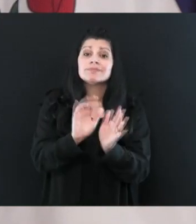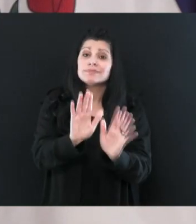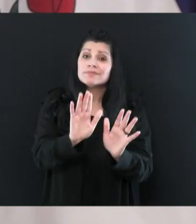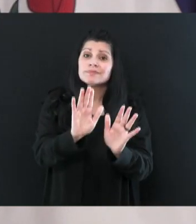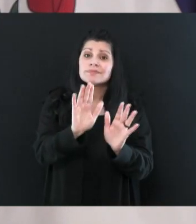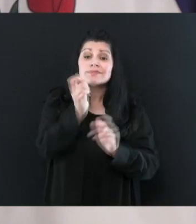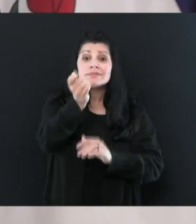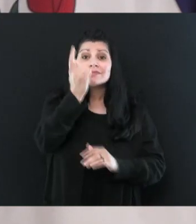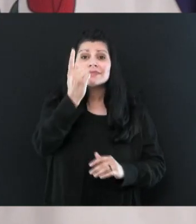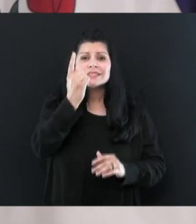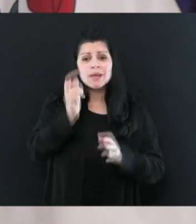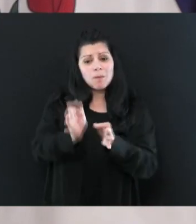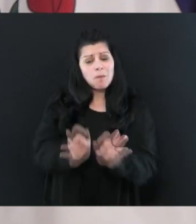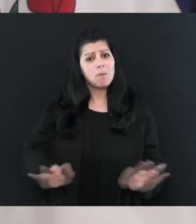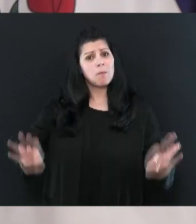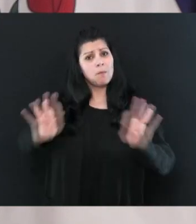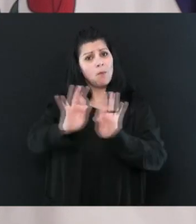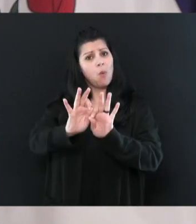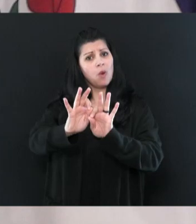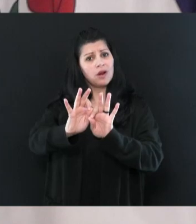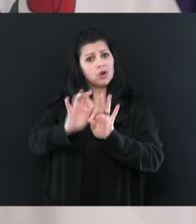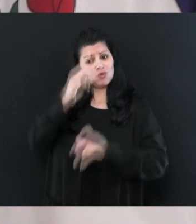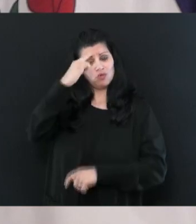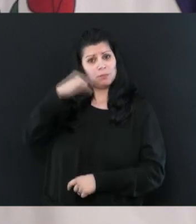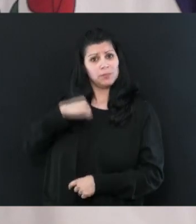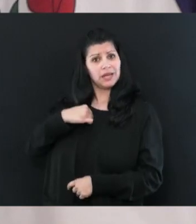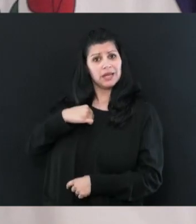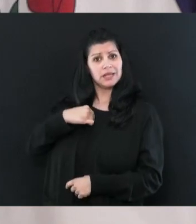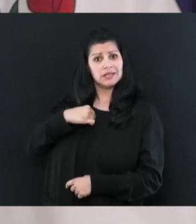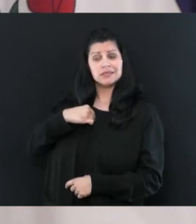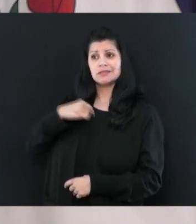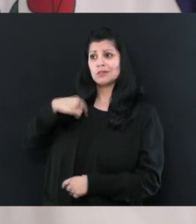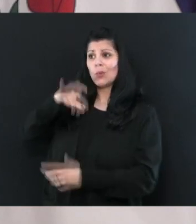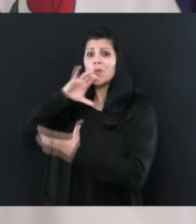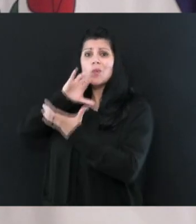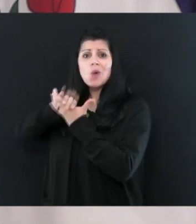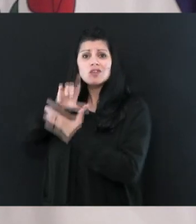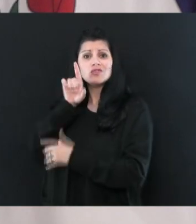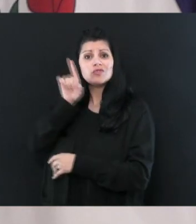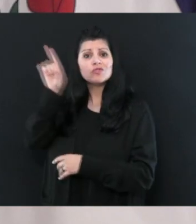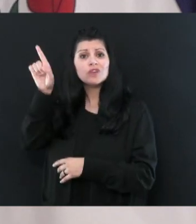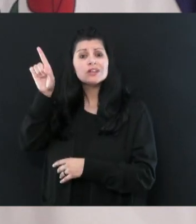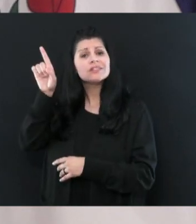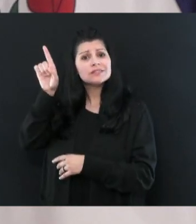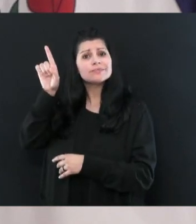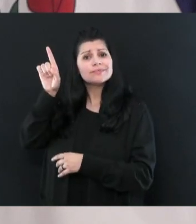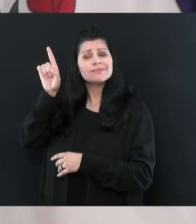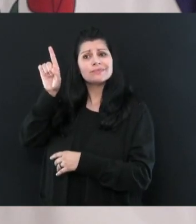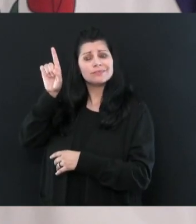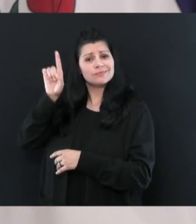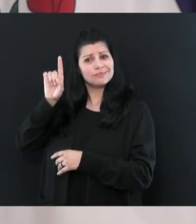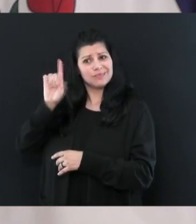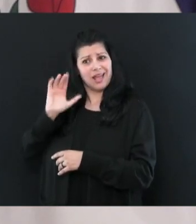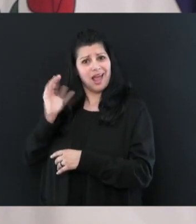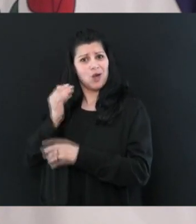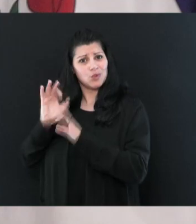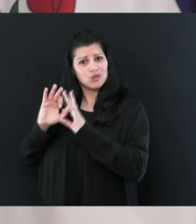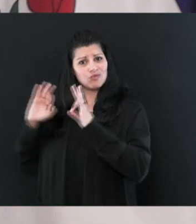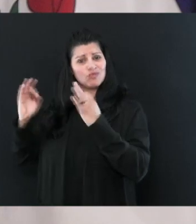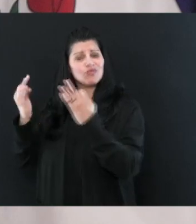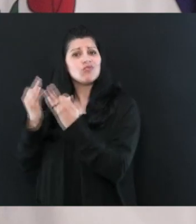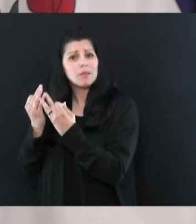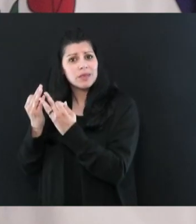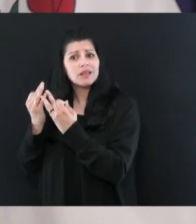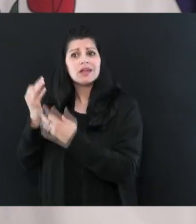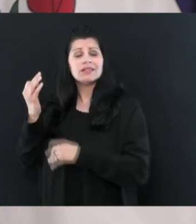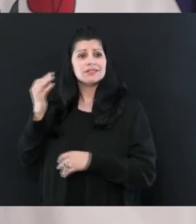my family, Kathy, all of us, and all West Virginians, that these people,